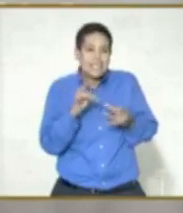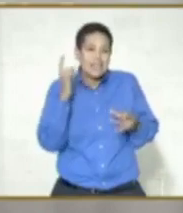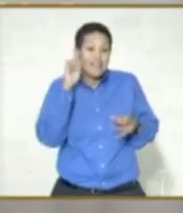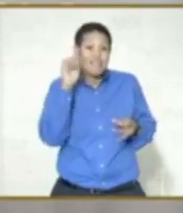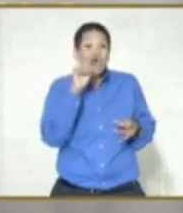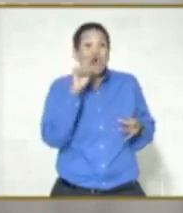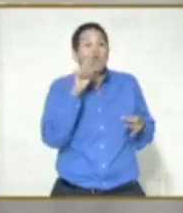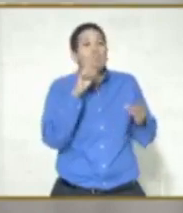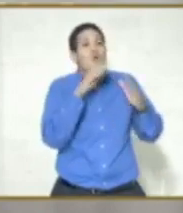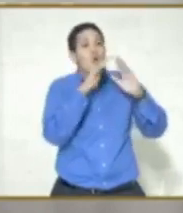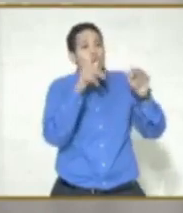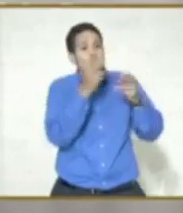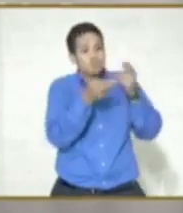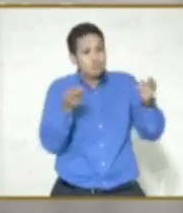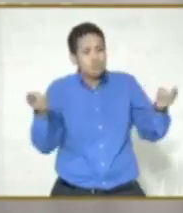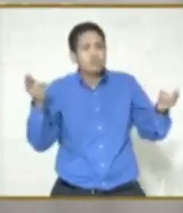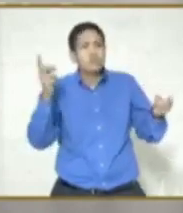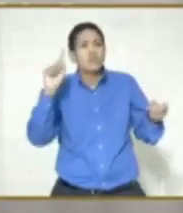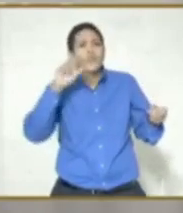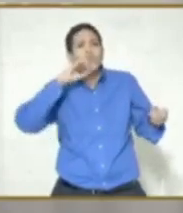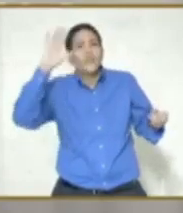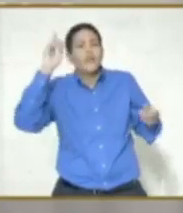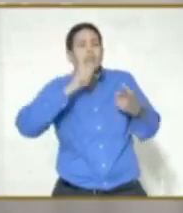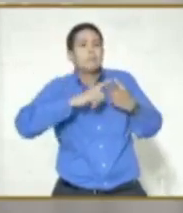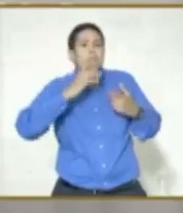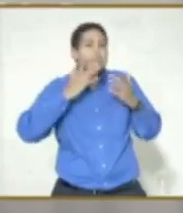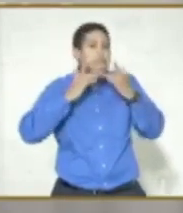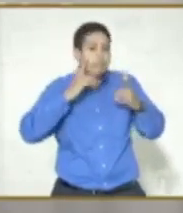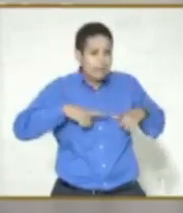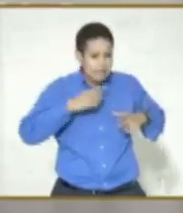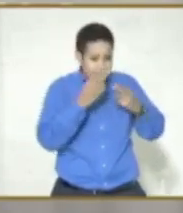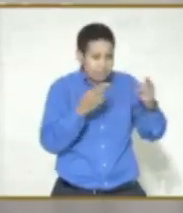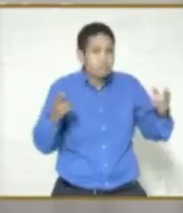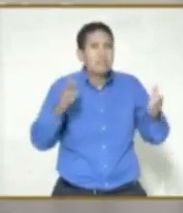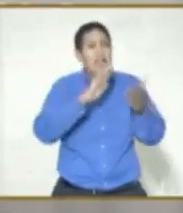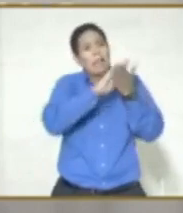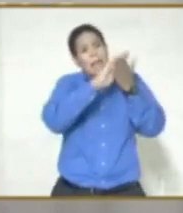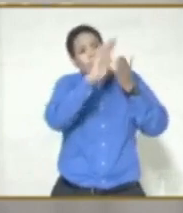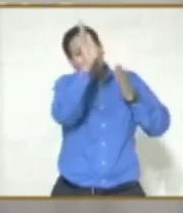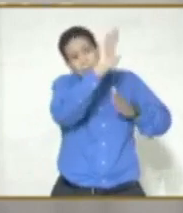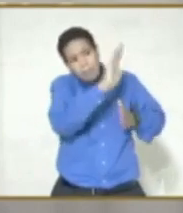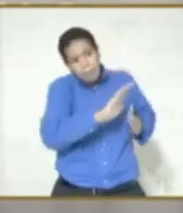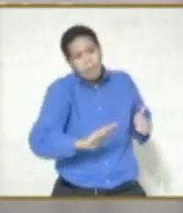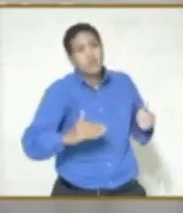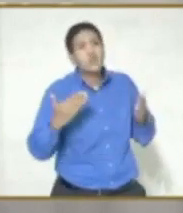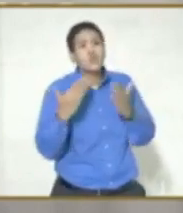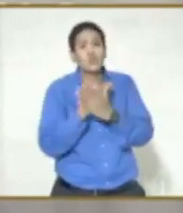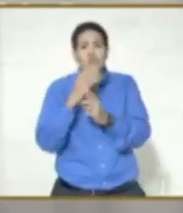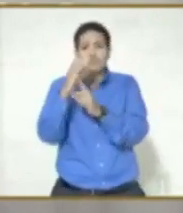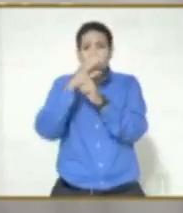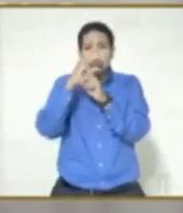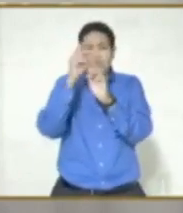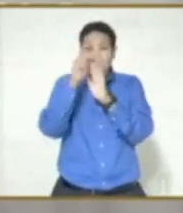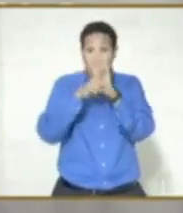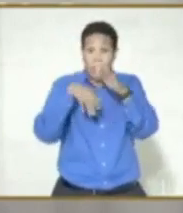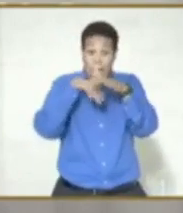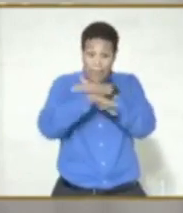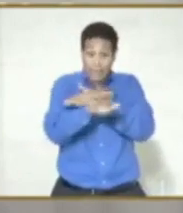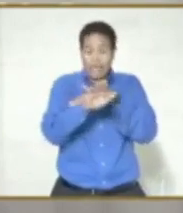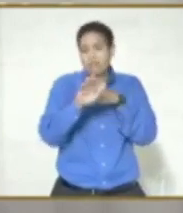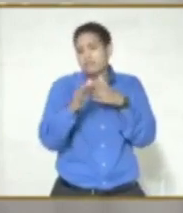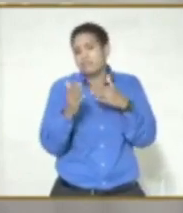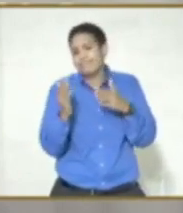the sanitation exercises have been completed island-wide. The new screening protocol for entry into our